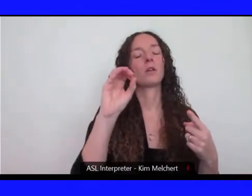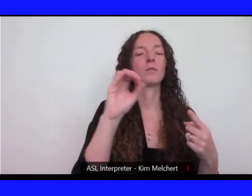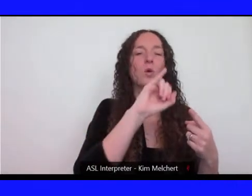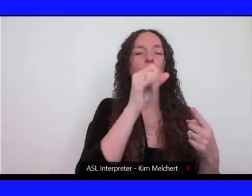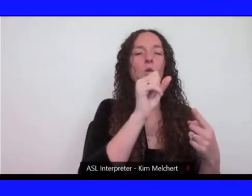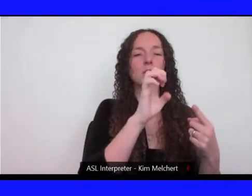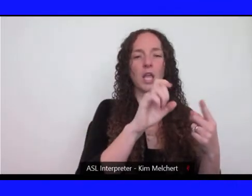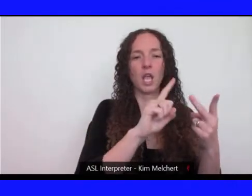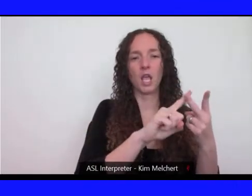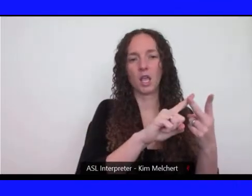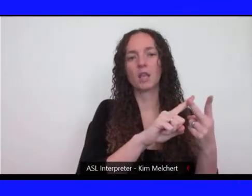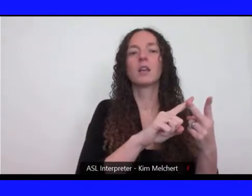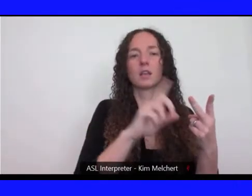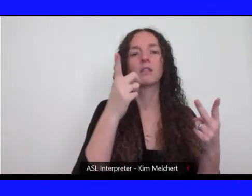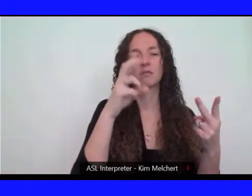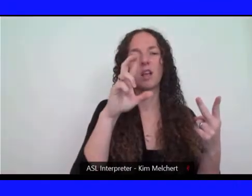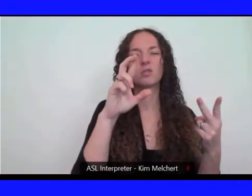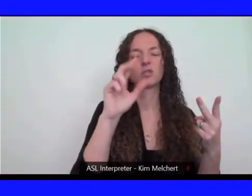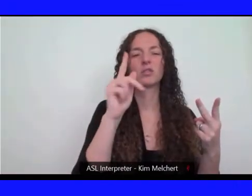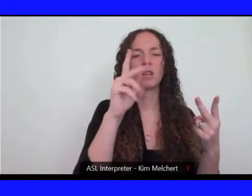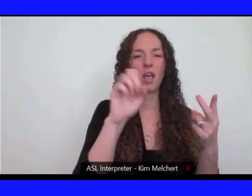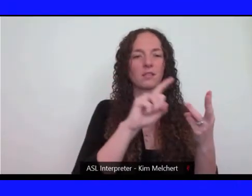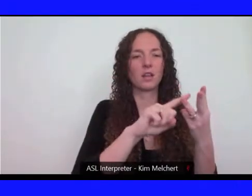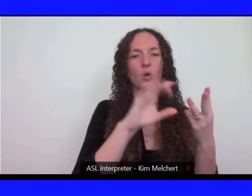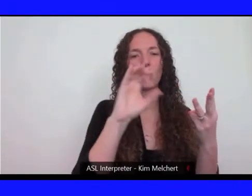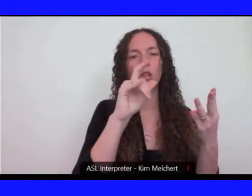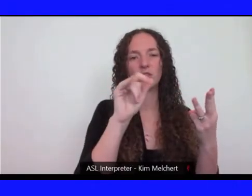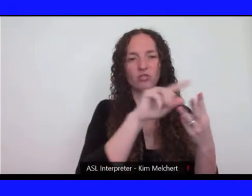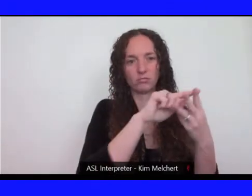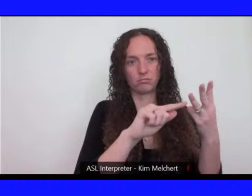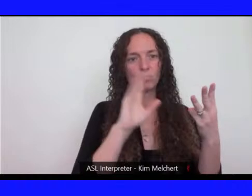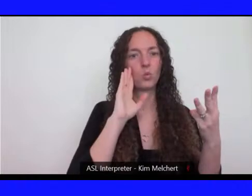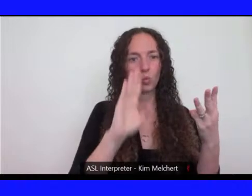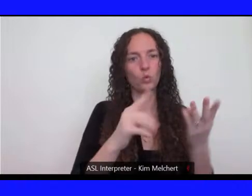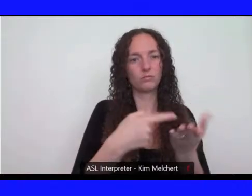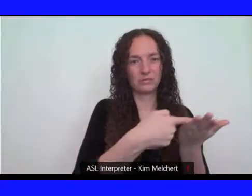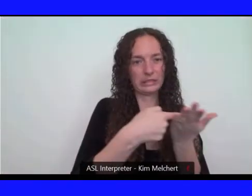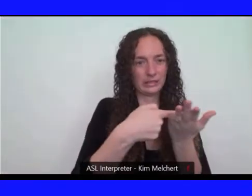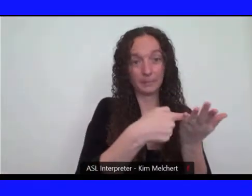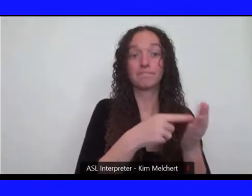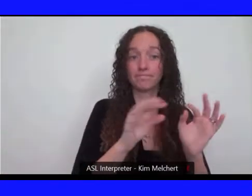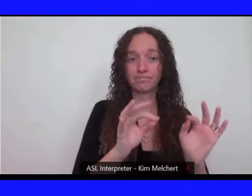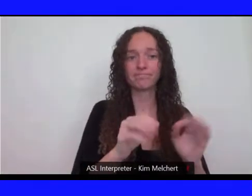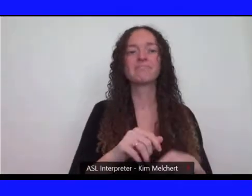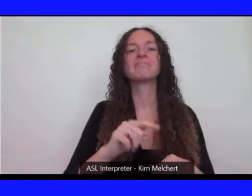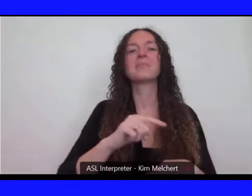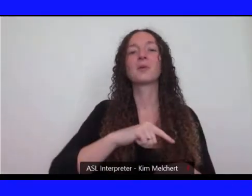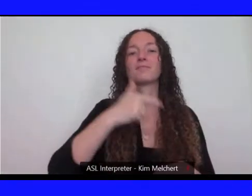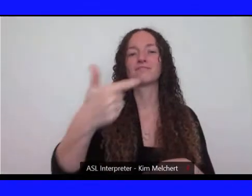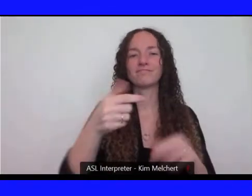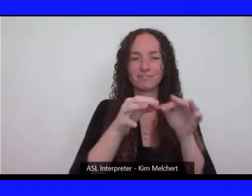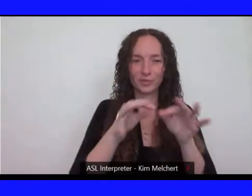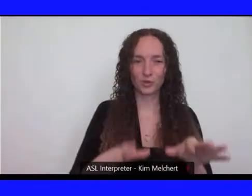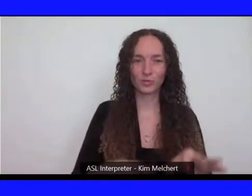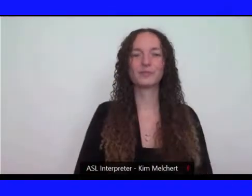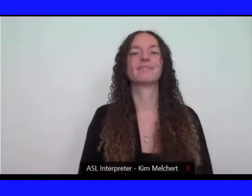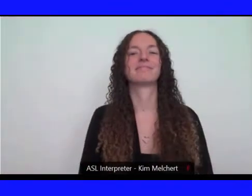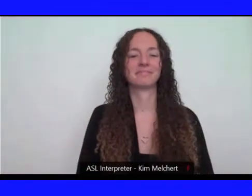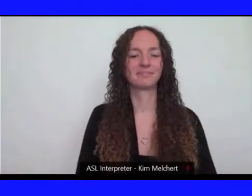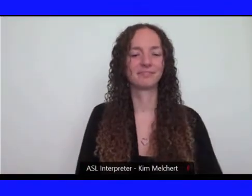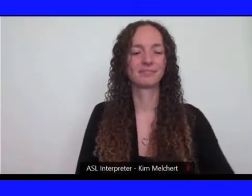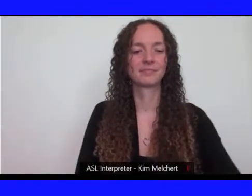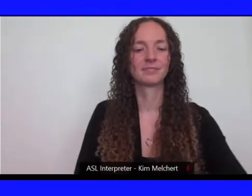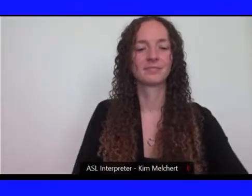clinics is always incredibly appreciated by the staff. People really, and maybe it's analogous to